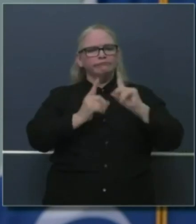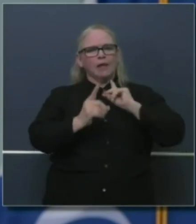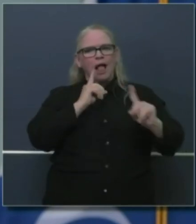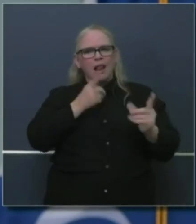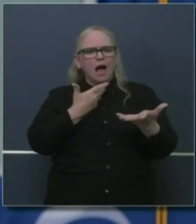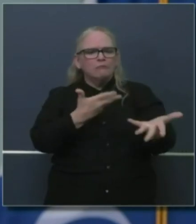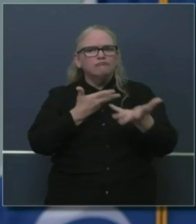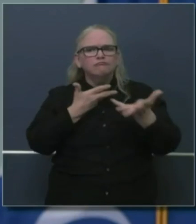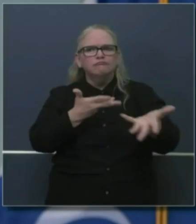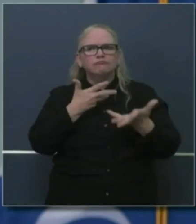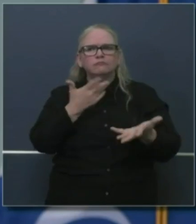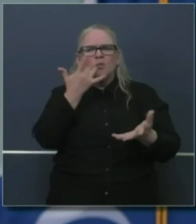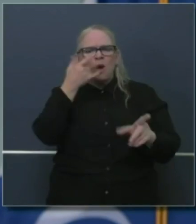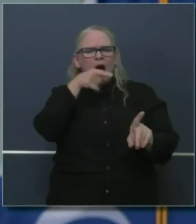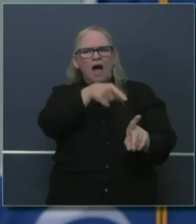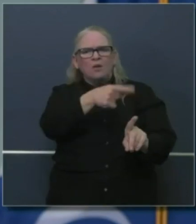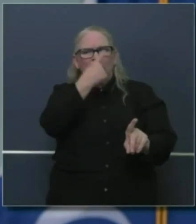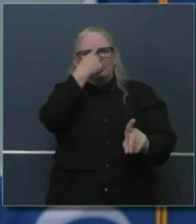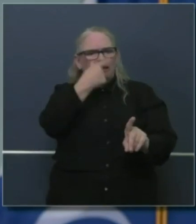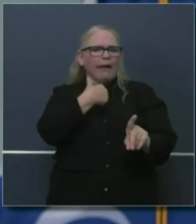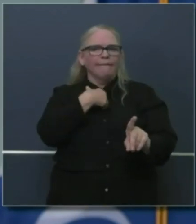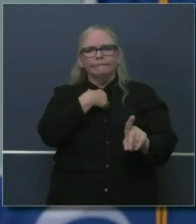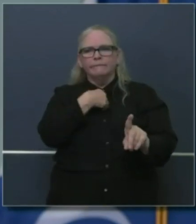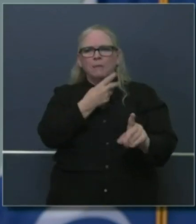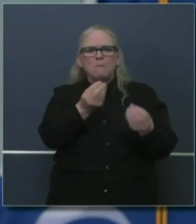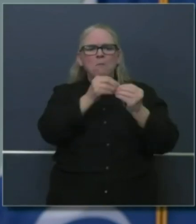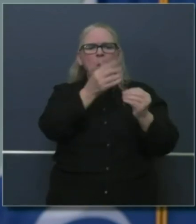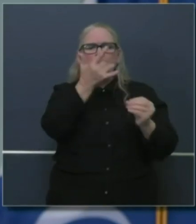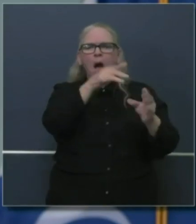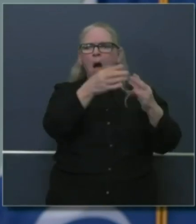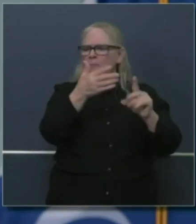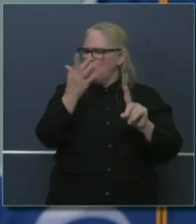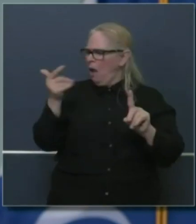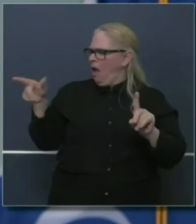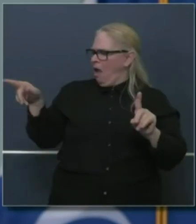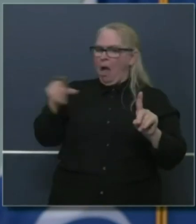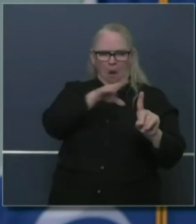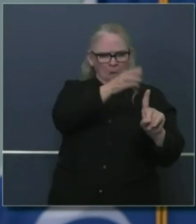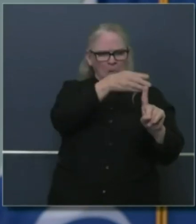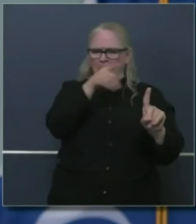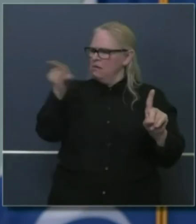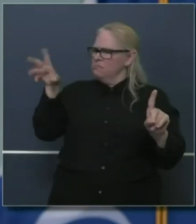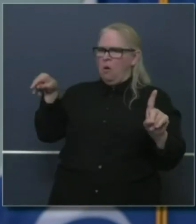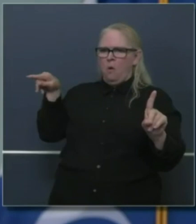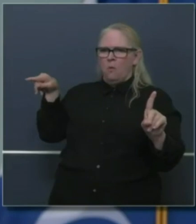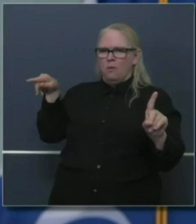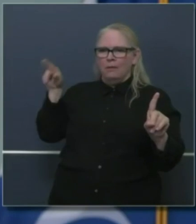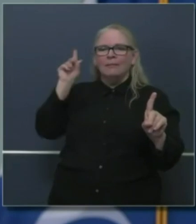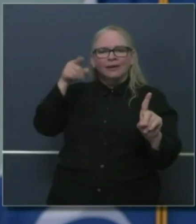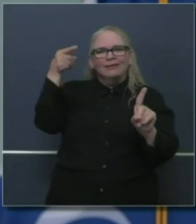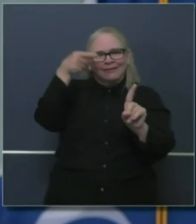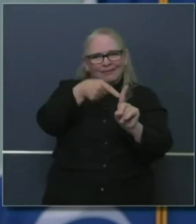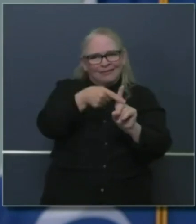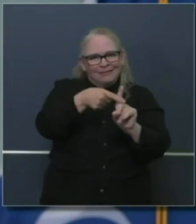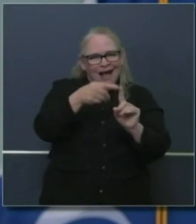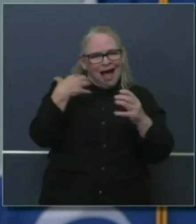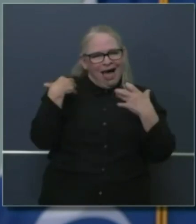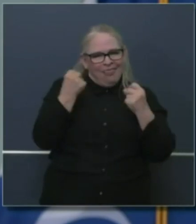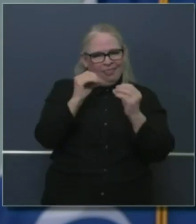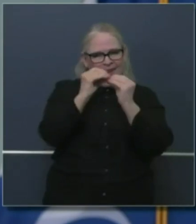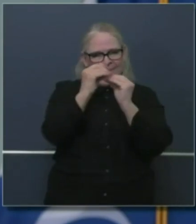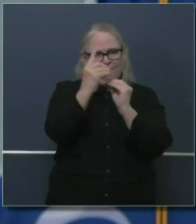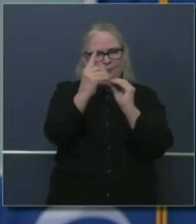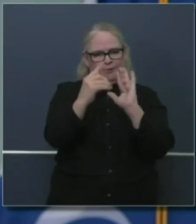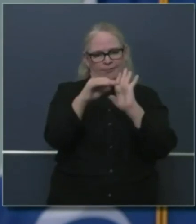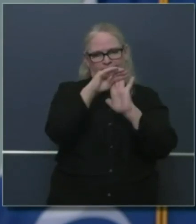and circumstances, and we'll try to provide some flexibility. But again, it's a health-first frame. And if they can't